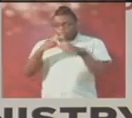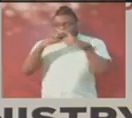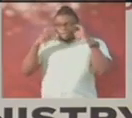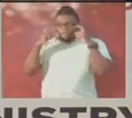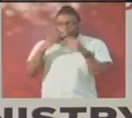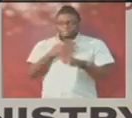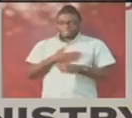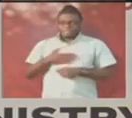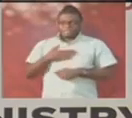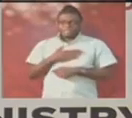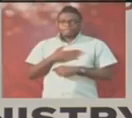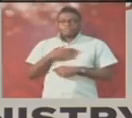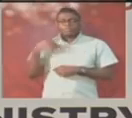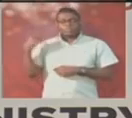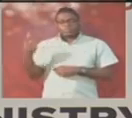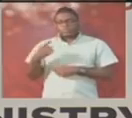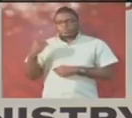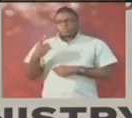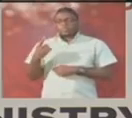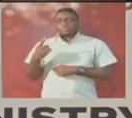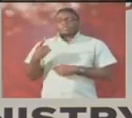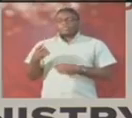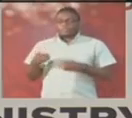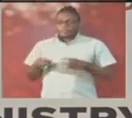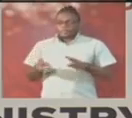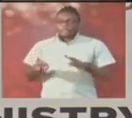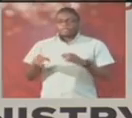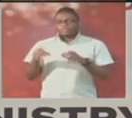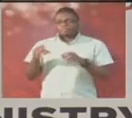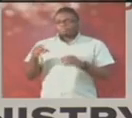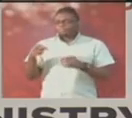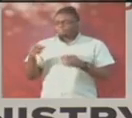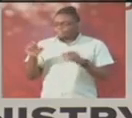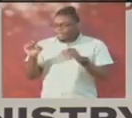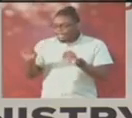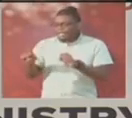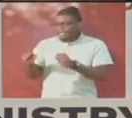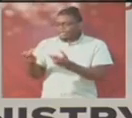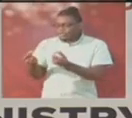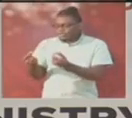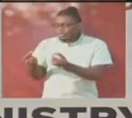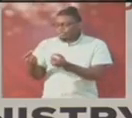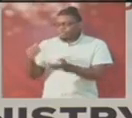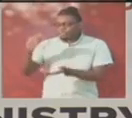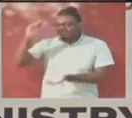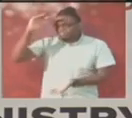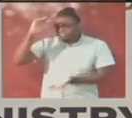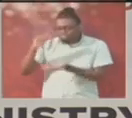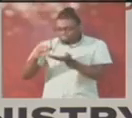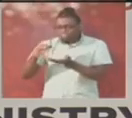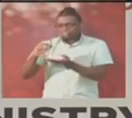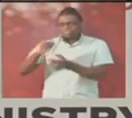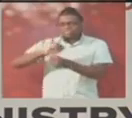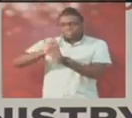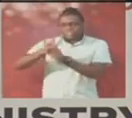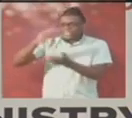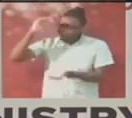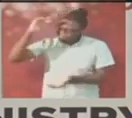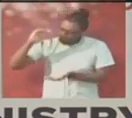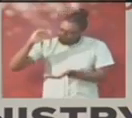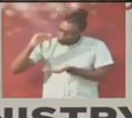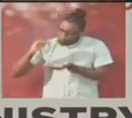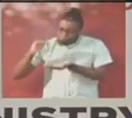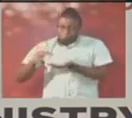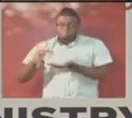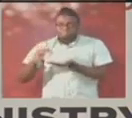is the only way that we can close that gap, and we are hopeful that if you practice these measures